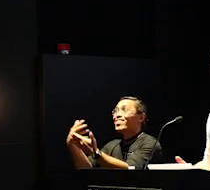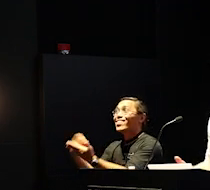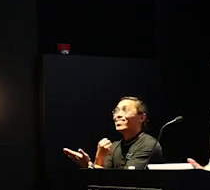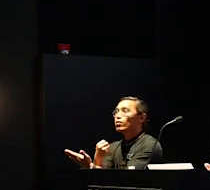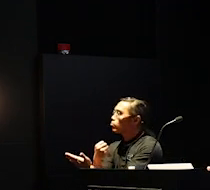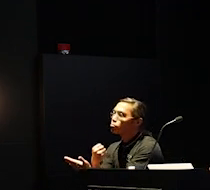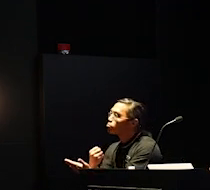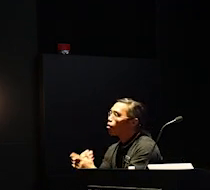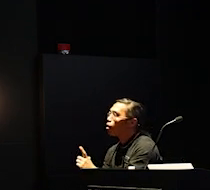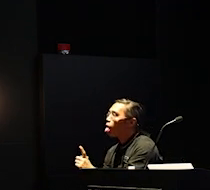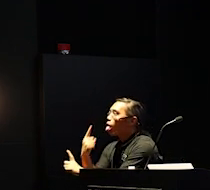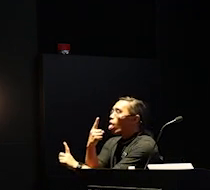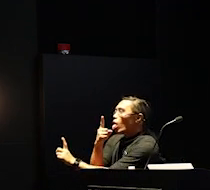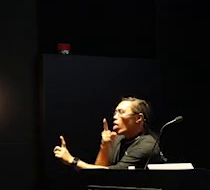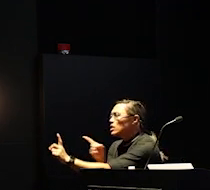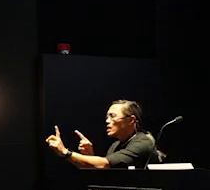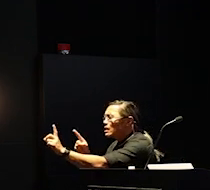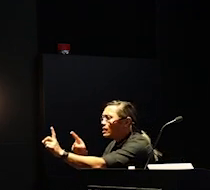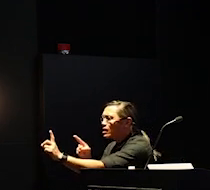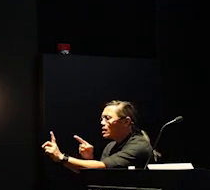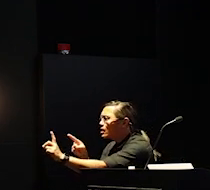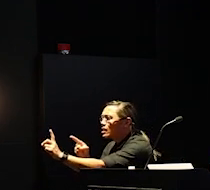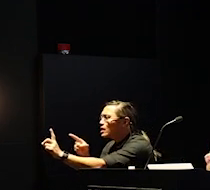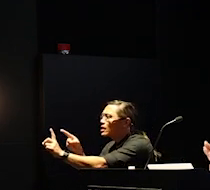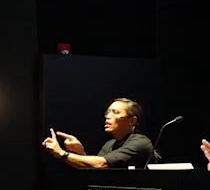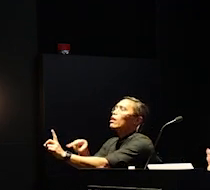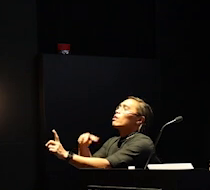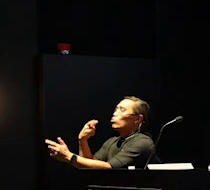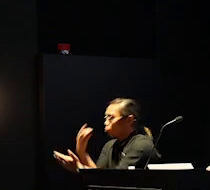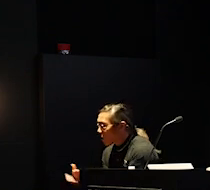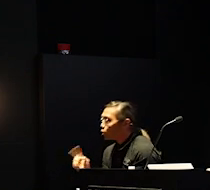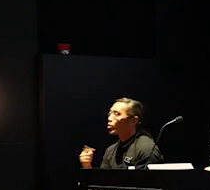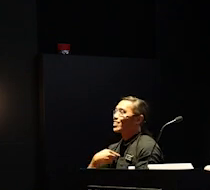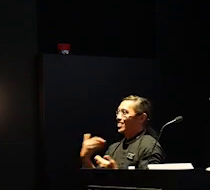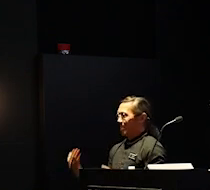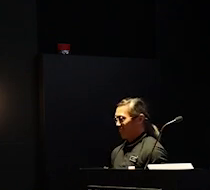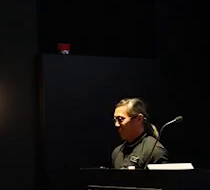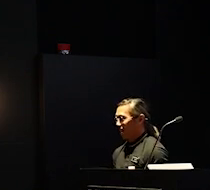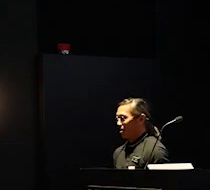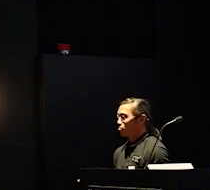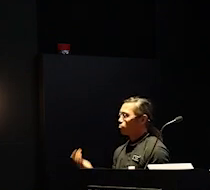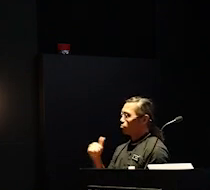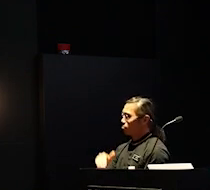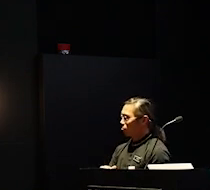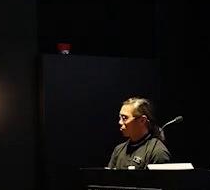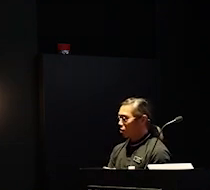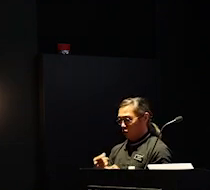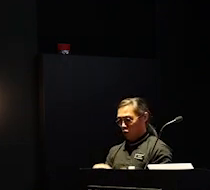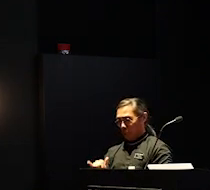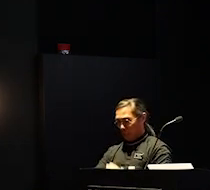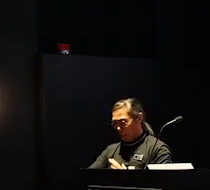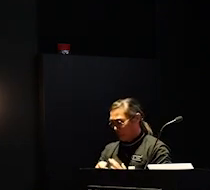to embrace what was not a traditional, I guess, life path for a young man at the